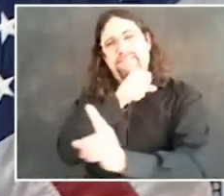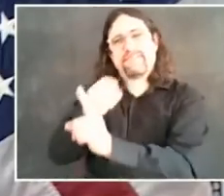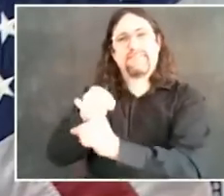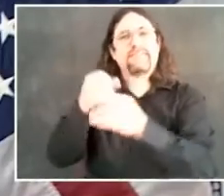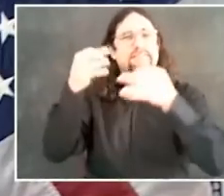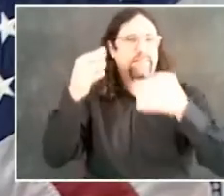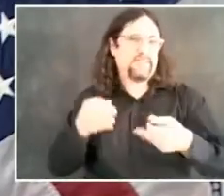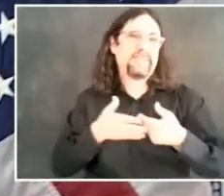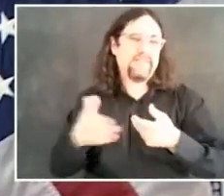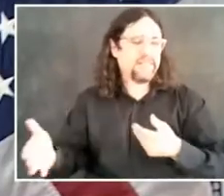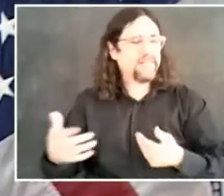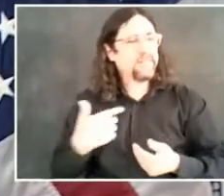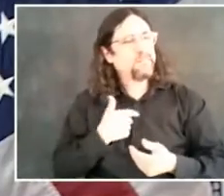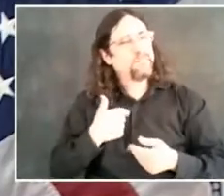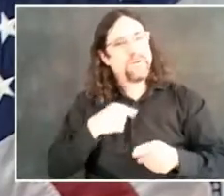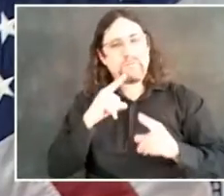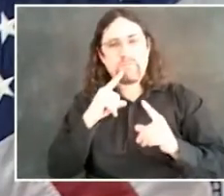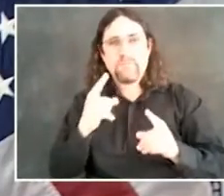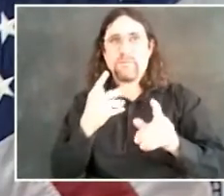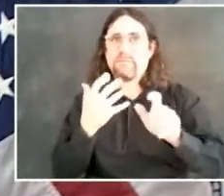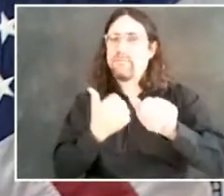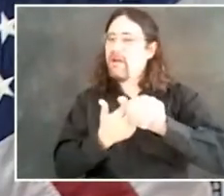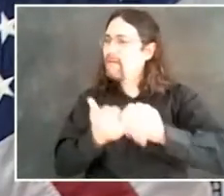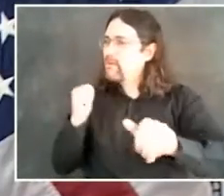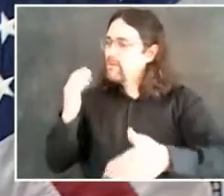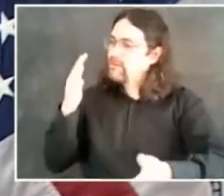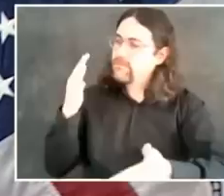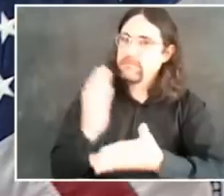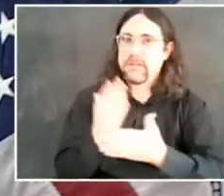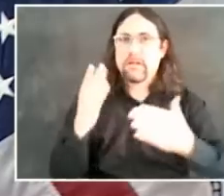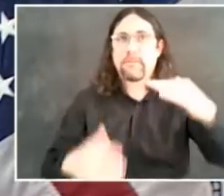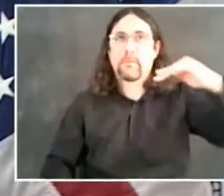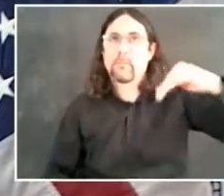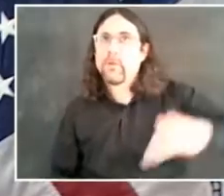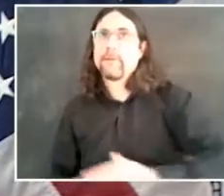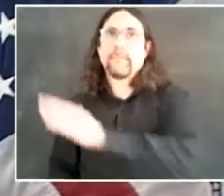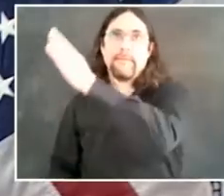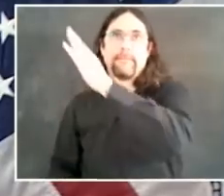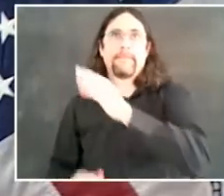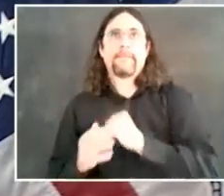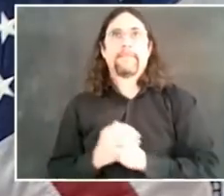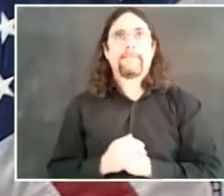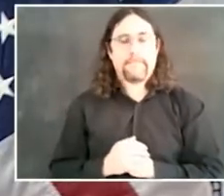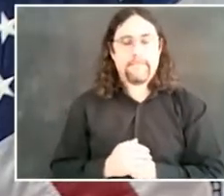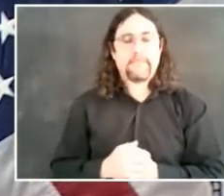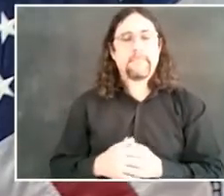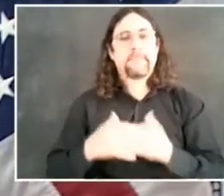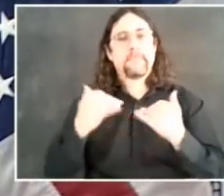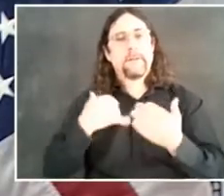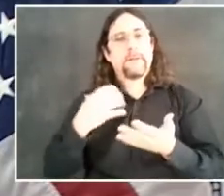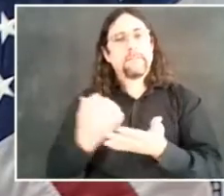together. A few words in Spanish.